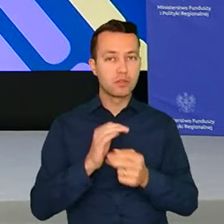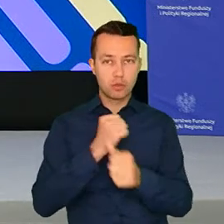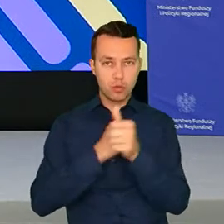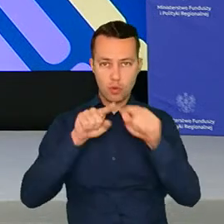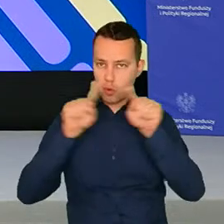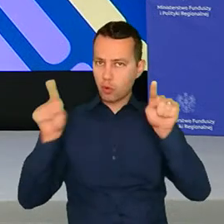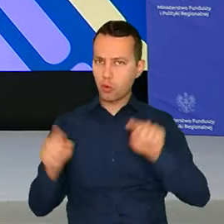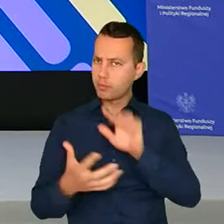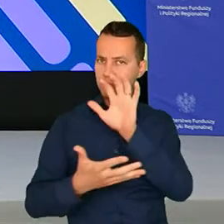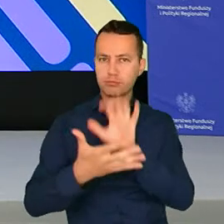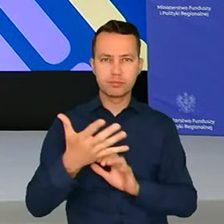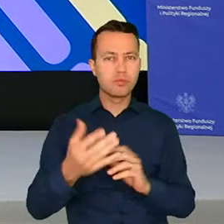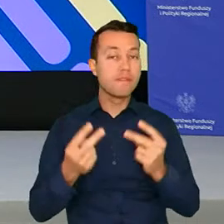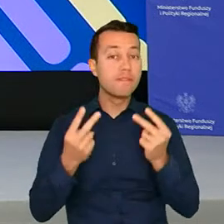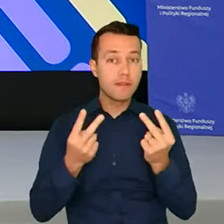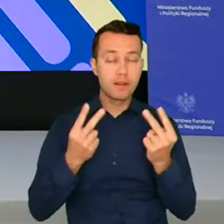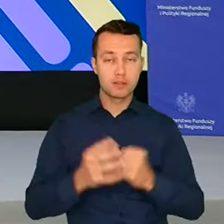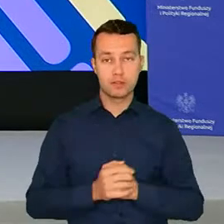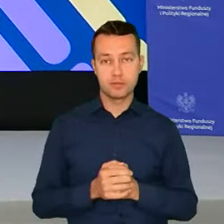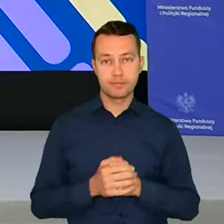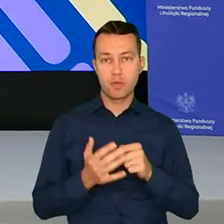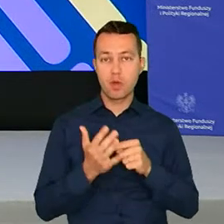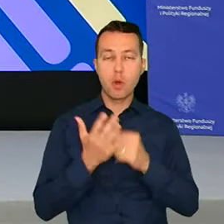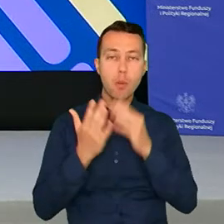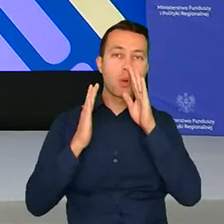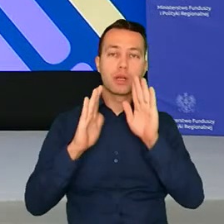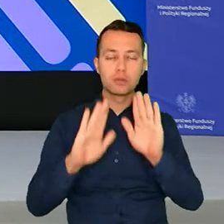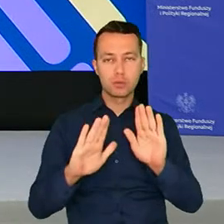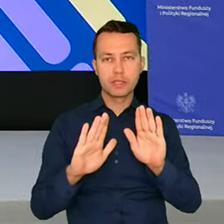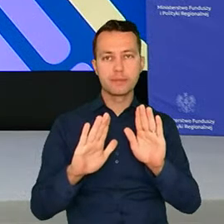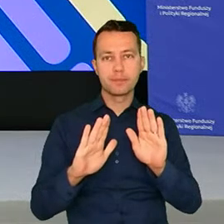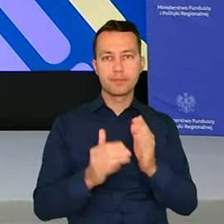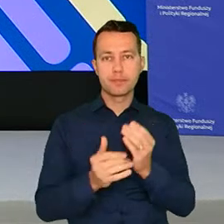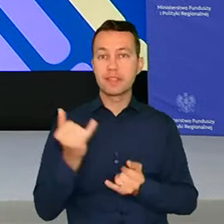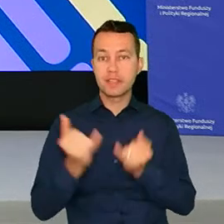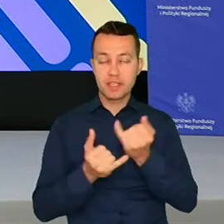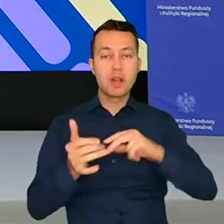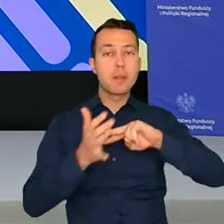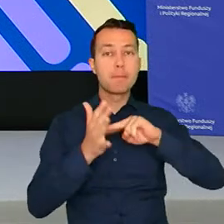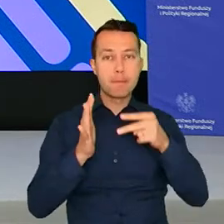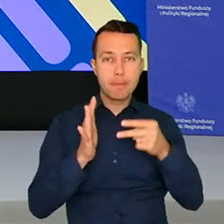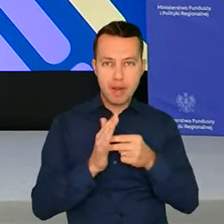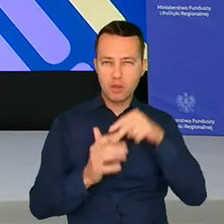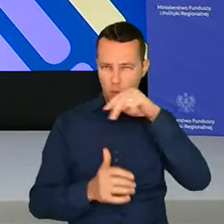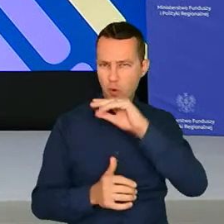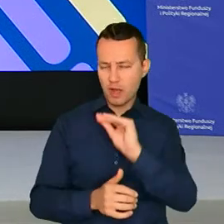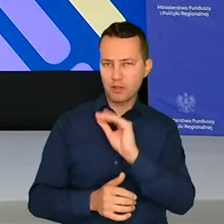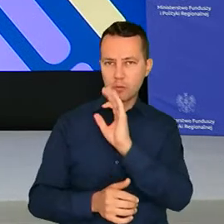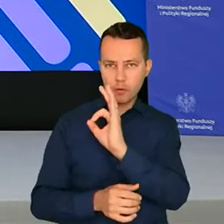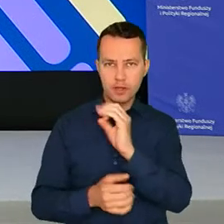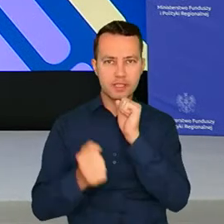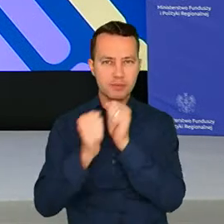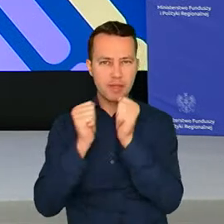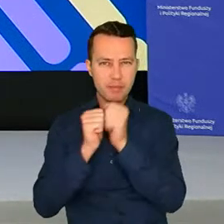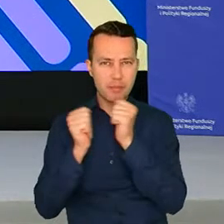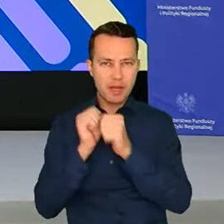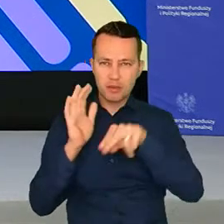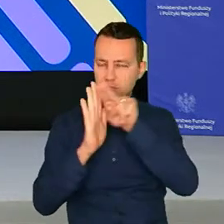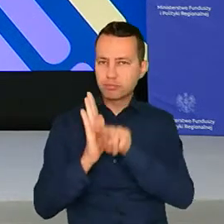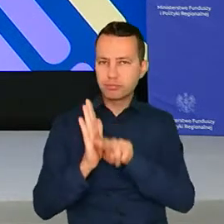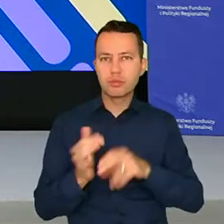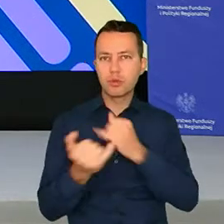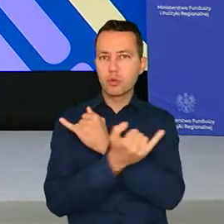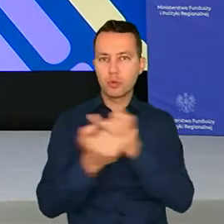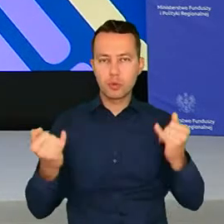2021-24. This is a strategic document of the Polish government in which we say that because of the